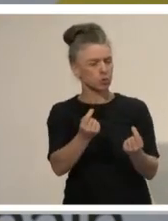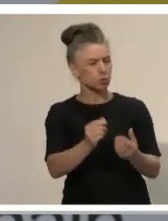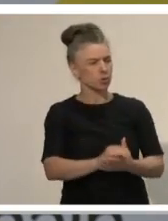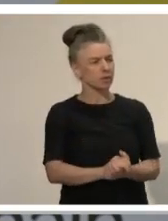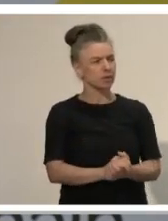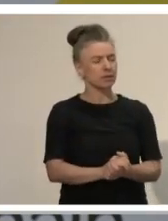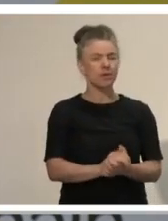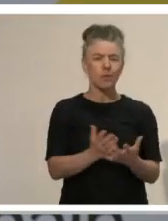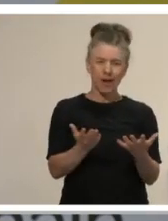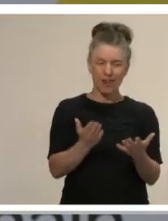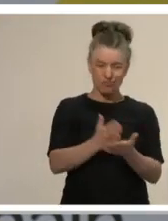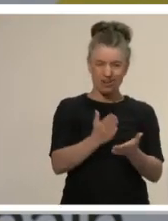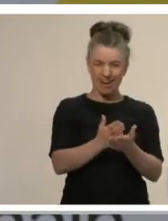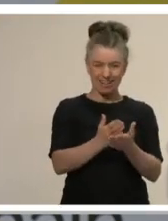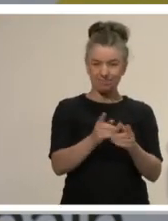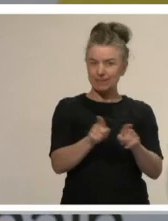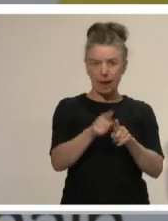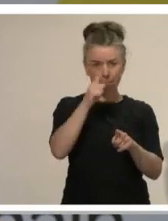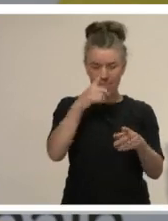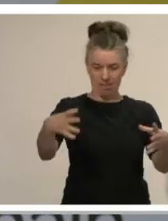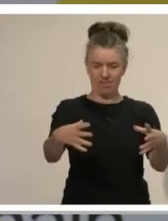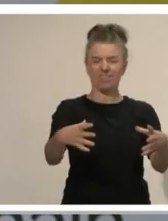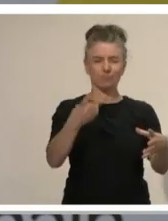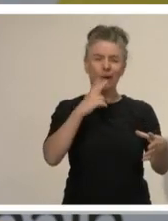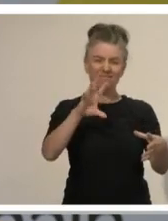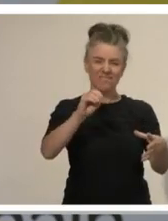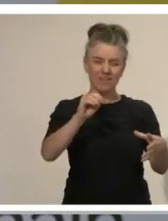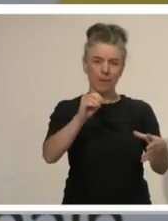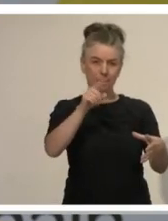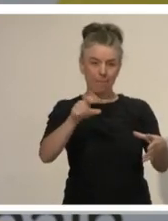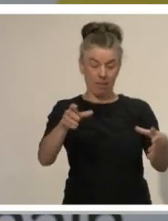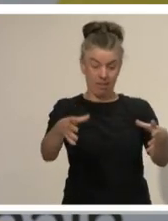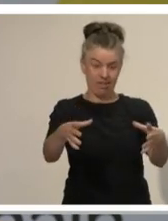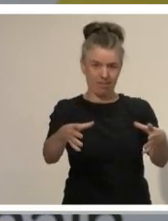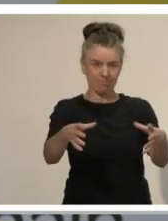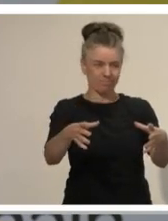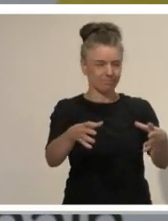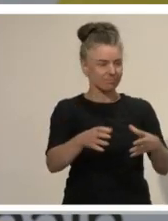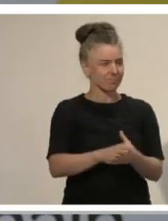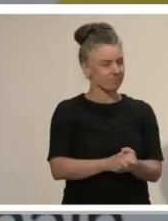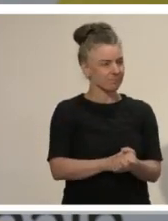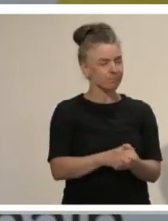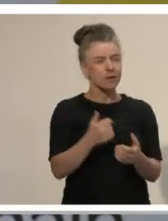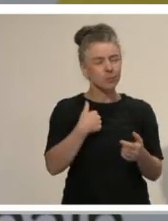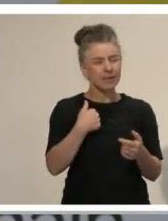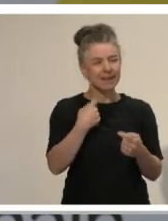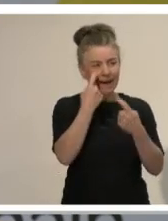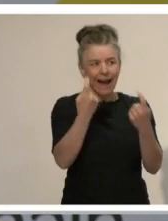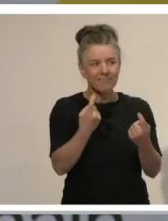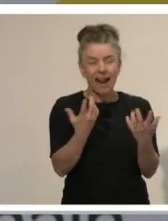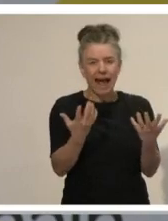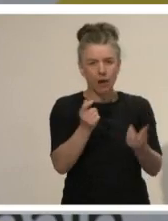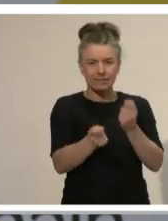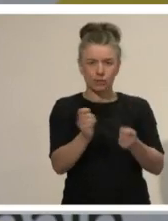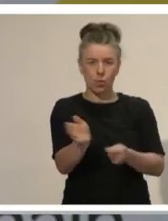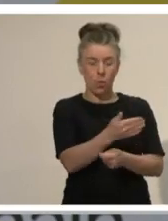a big bubble, and that has been maintained through Alert Level 4. We're taking a precautionary approach here and testing them all.